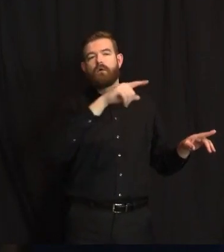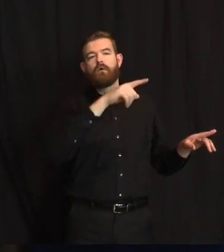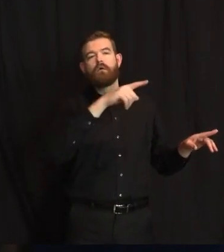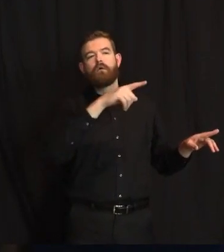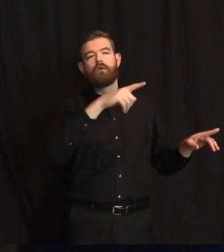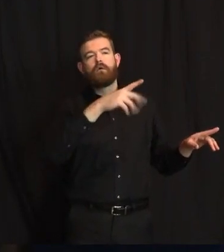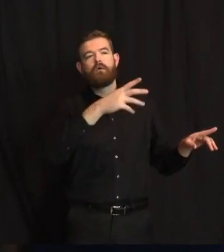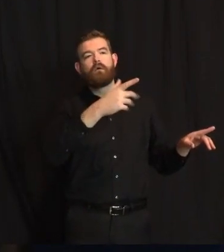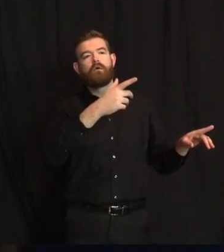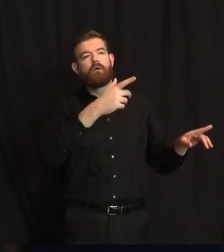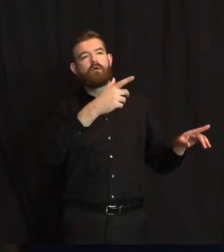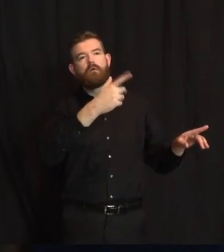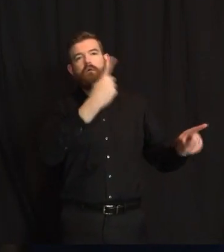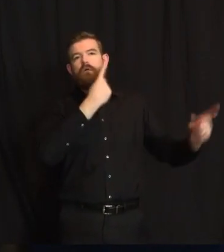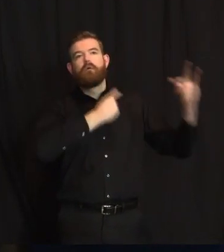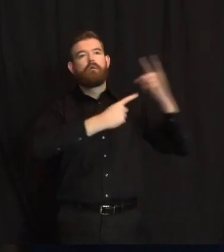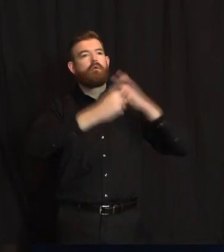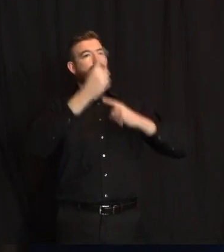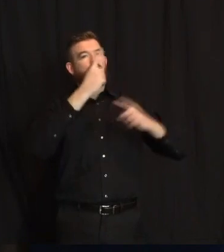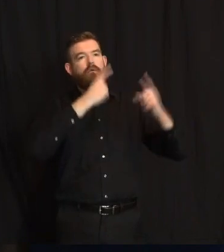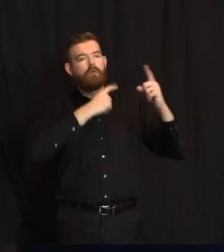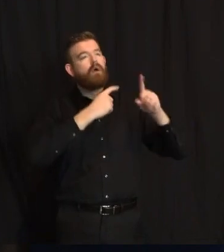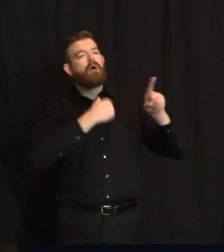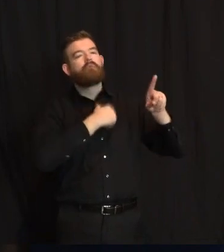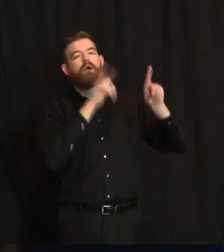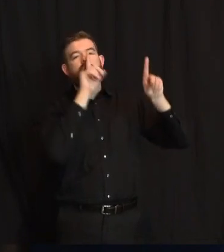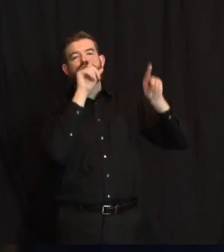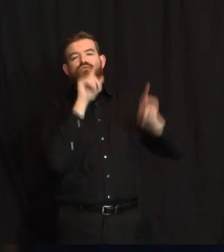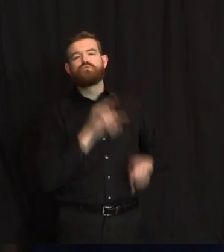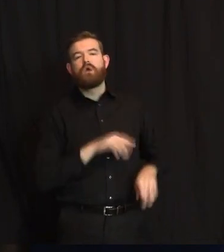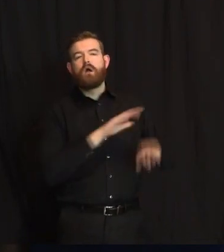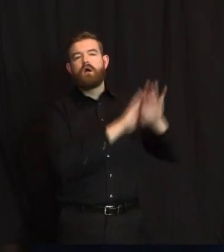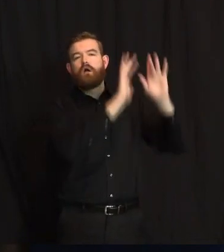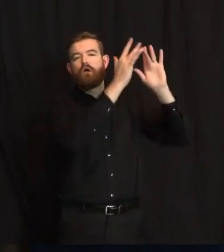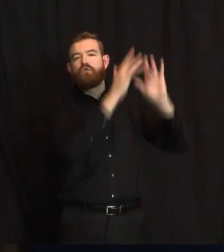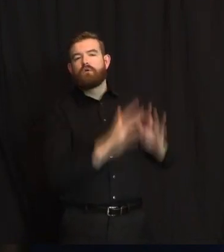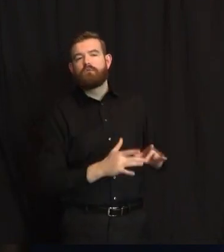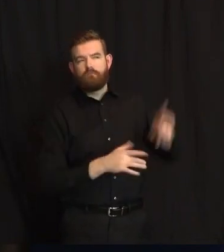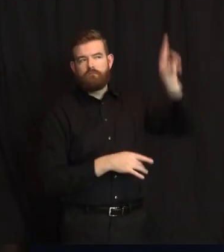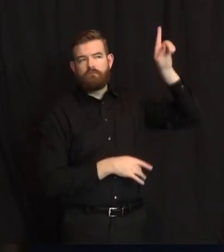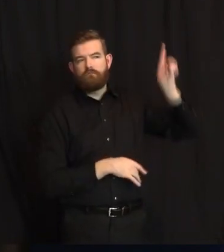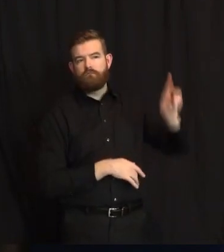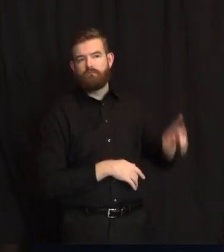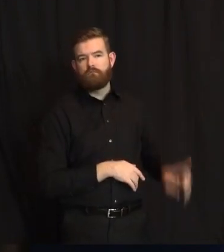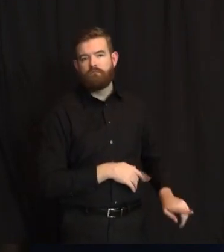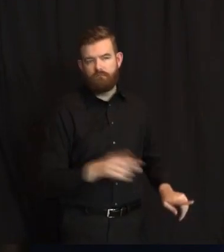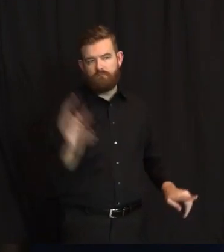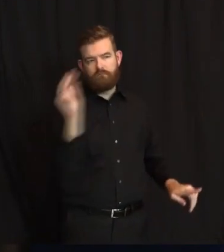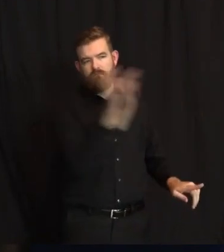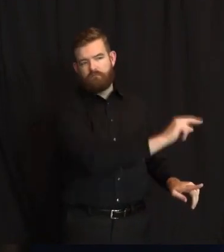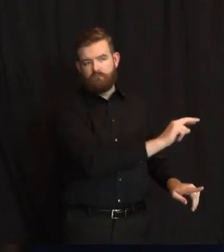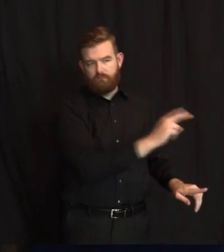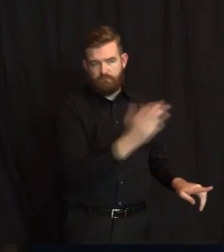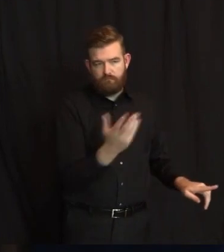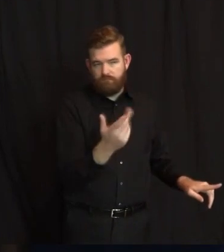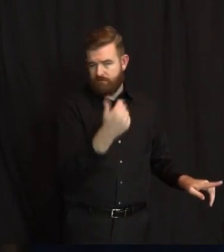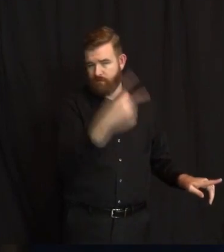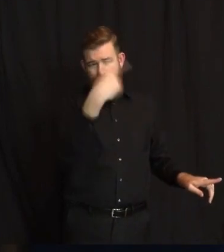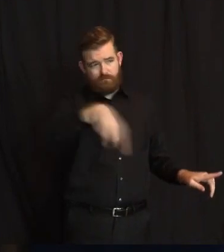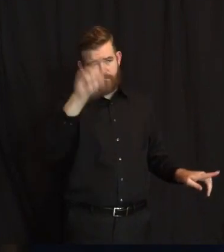regarding the actions that we've taken place to mitigate COVID-19. That's on our website, open to the public. Of